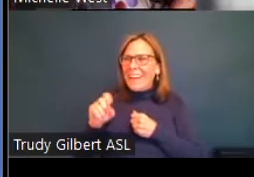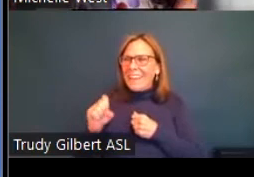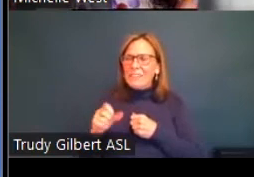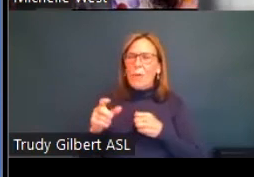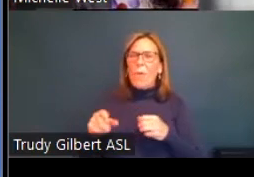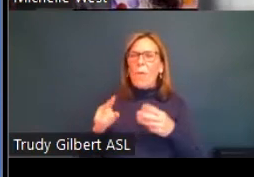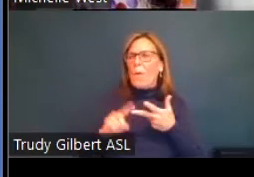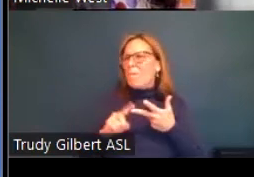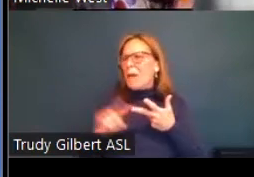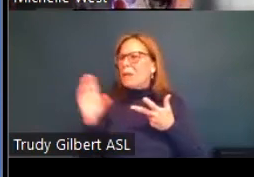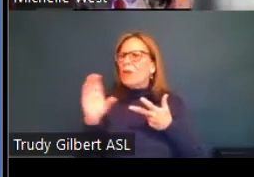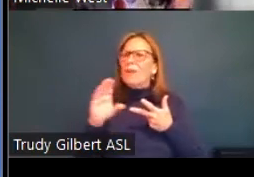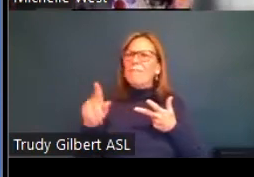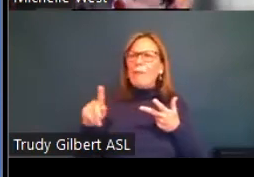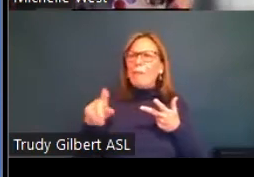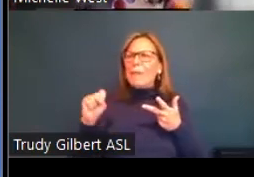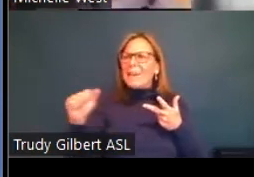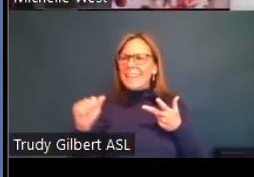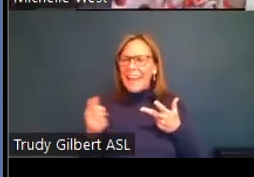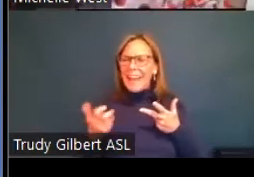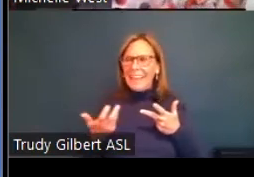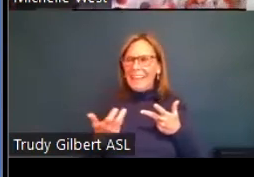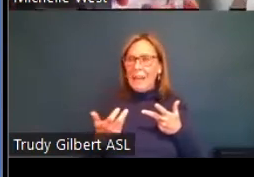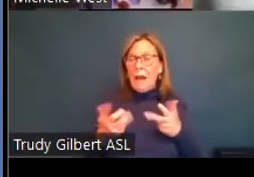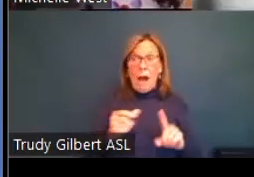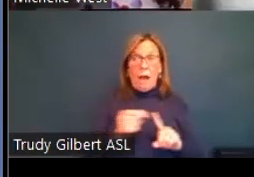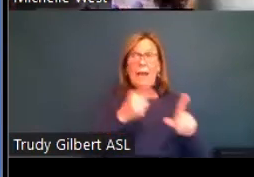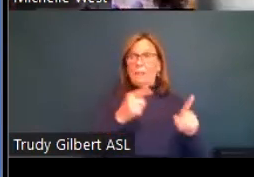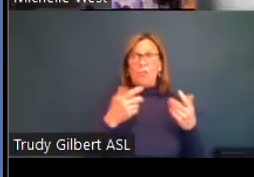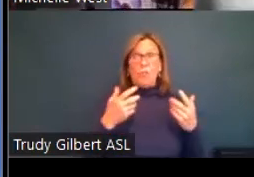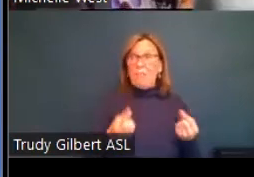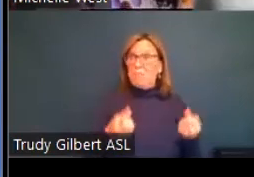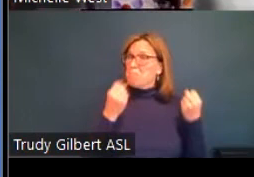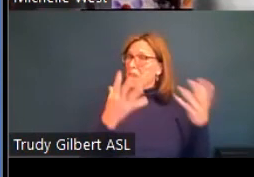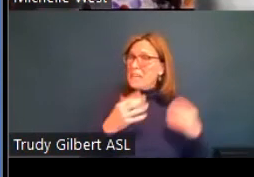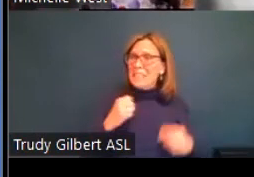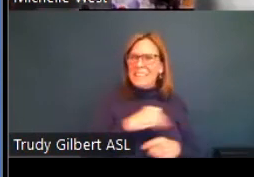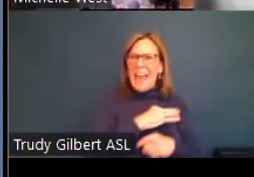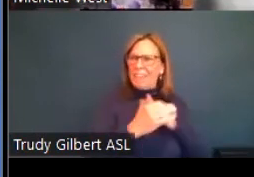PSA, things like that. Oh, unless you have like tons of staff who are skilled in marketing,